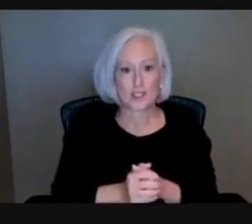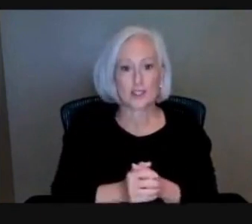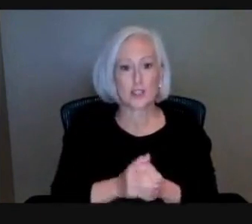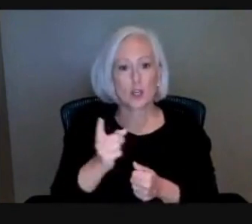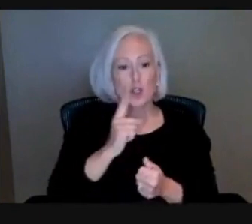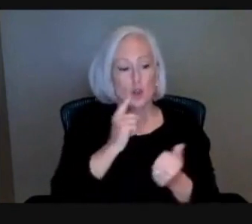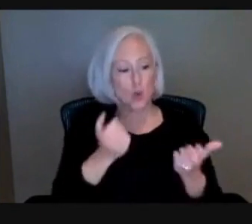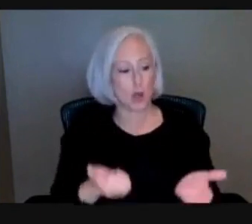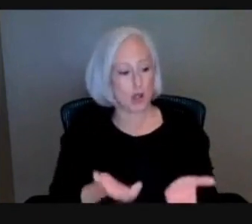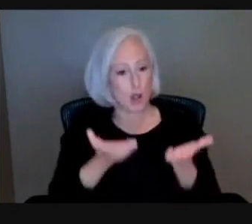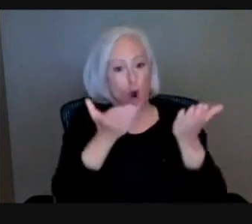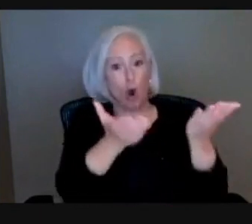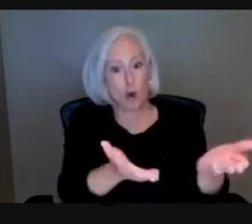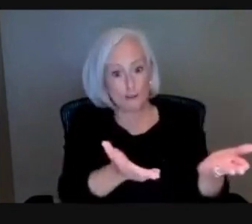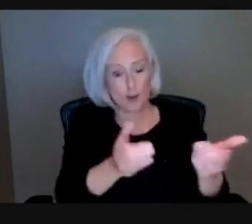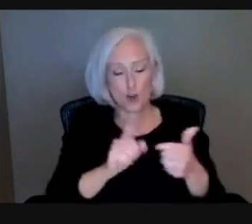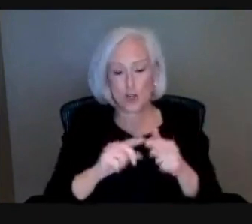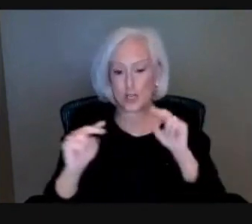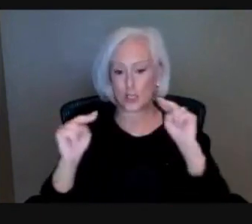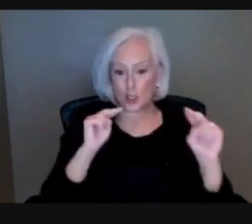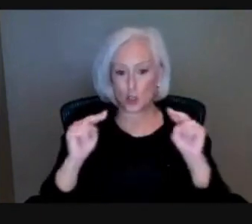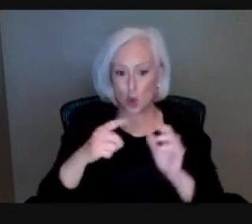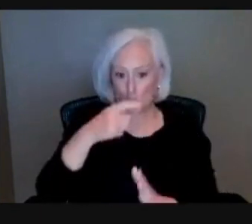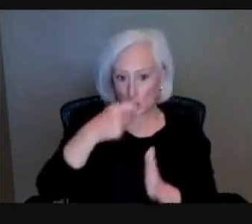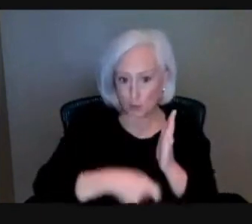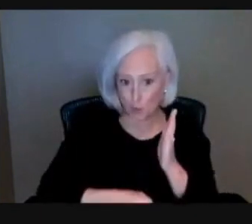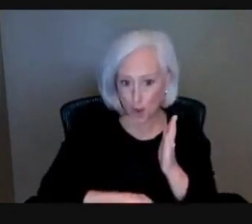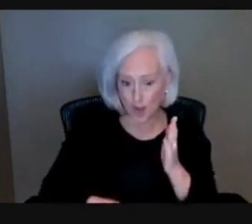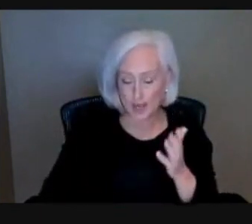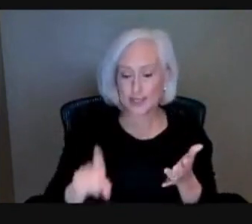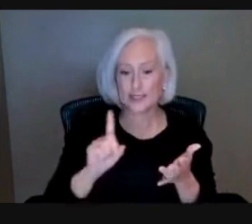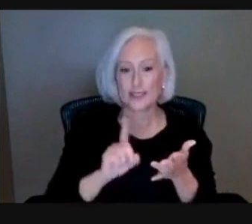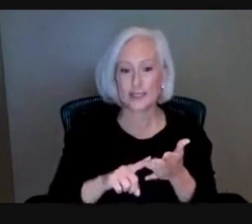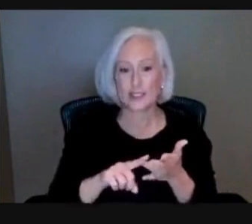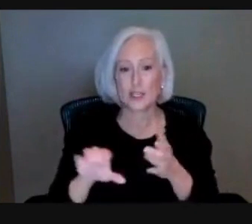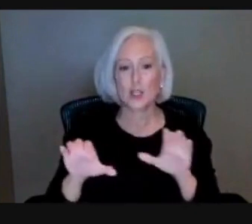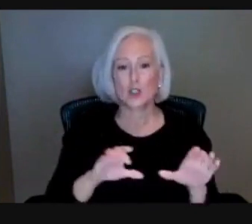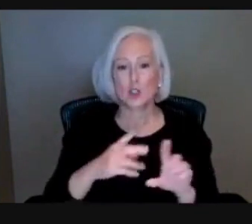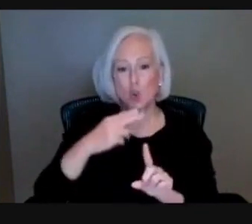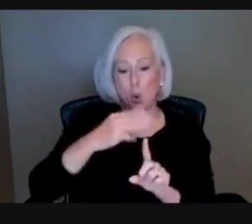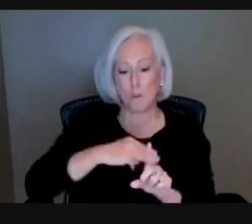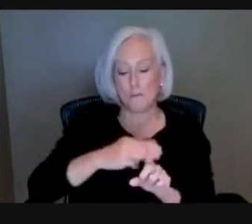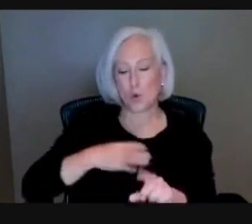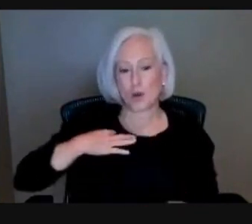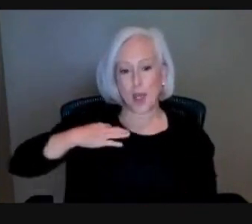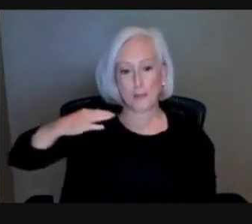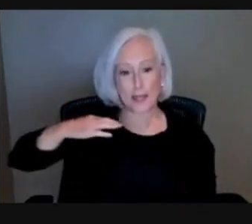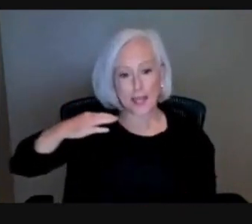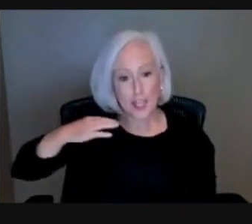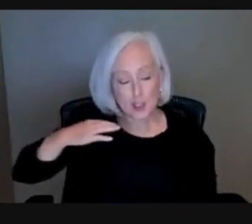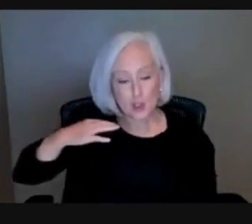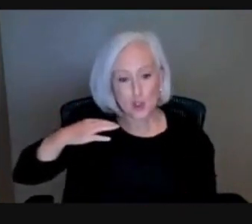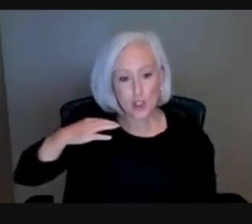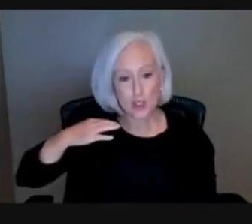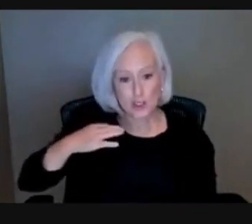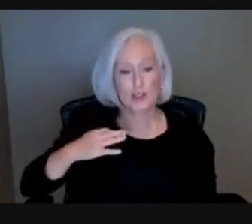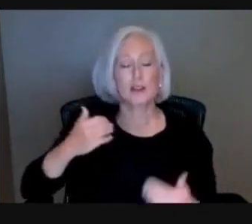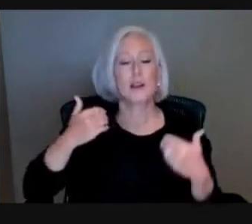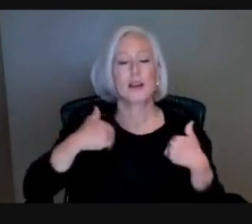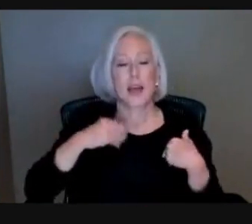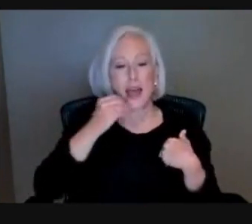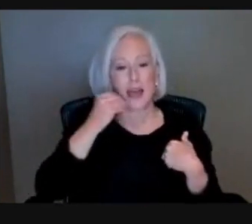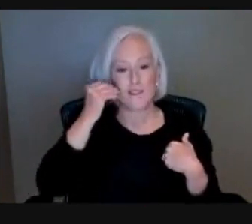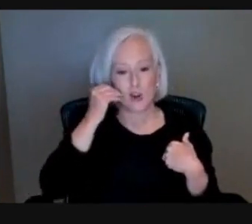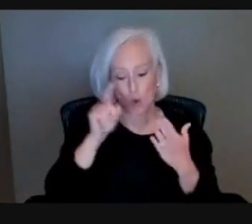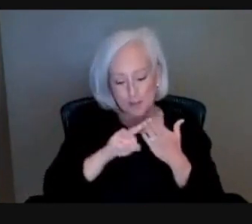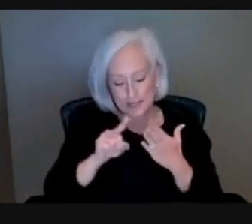you'll be negotiating price, you'll want to complete your mortgage application, you definitely want to have a home inspection on your